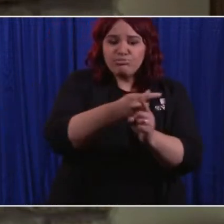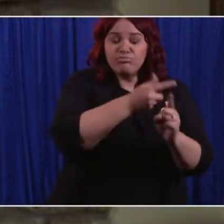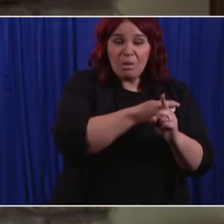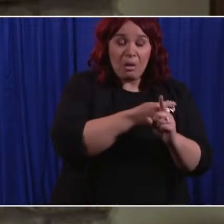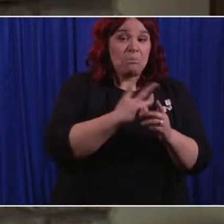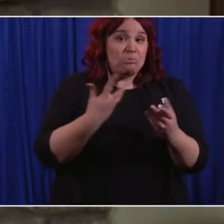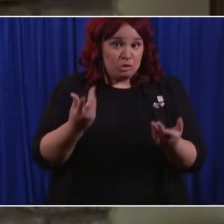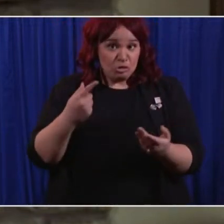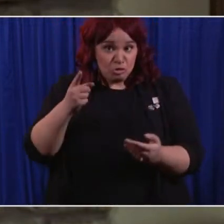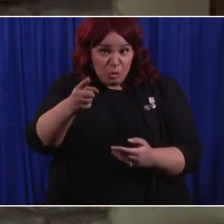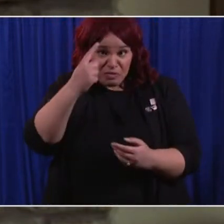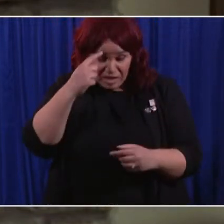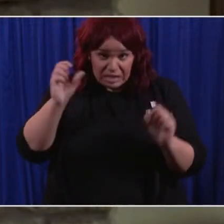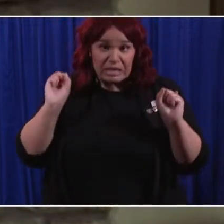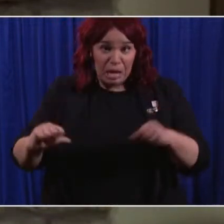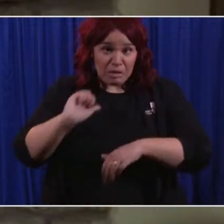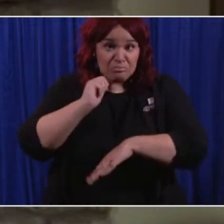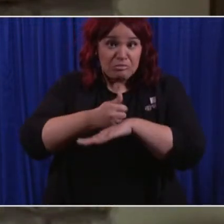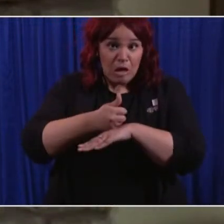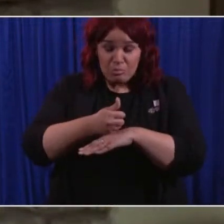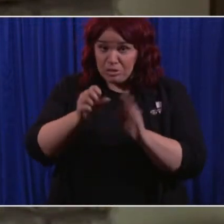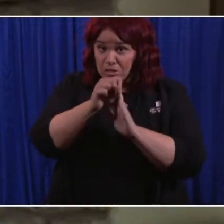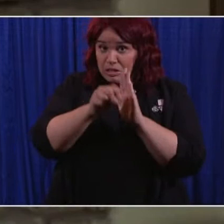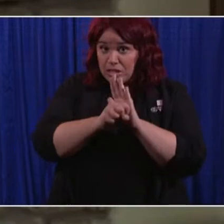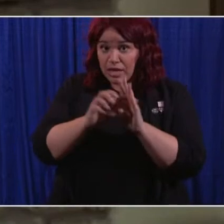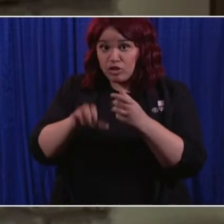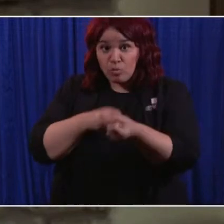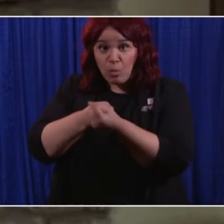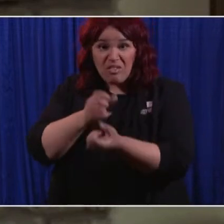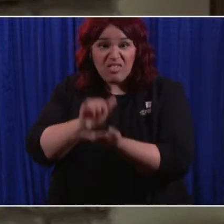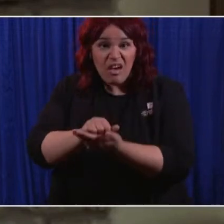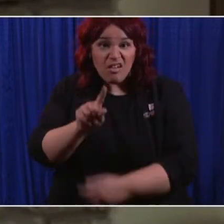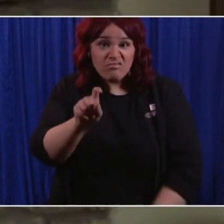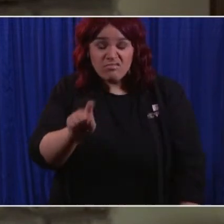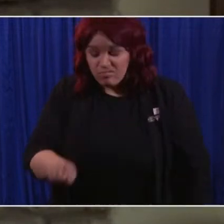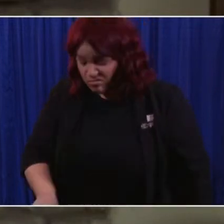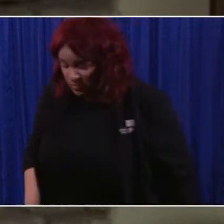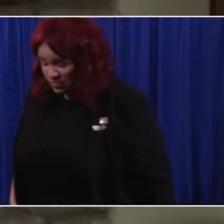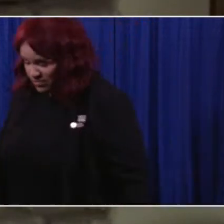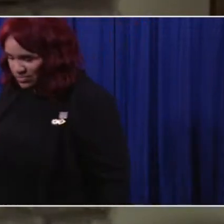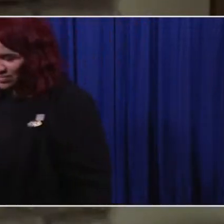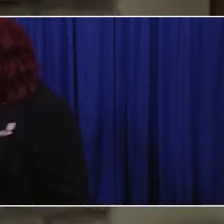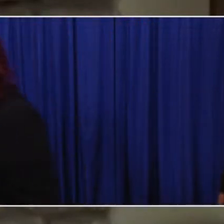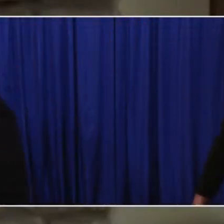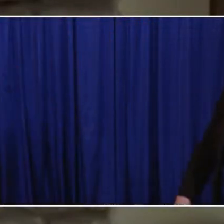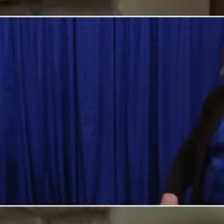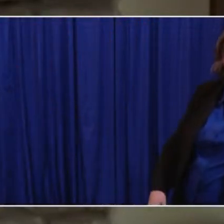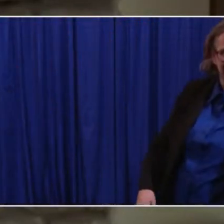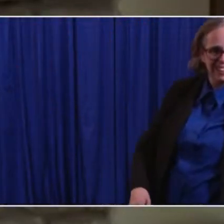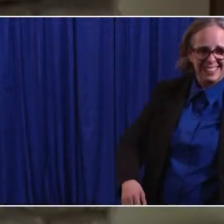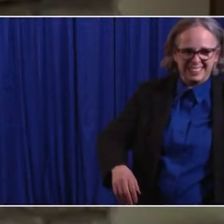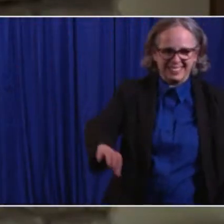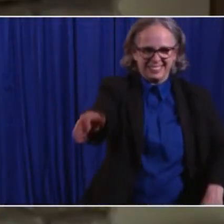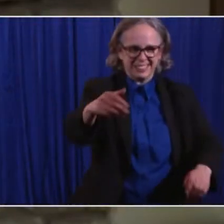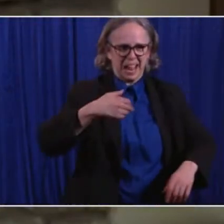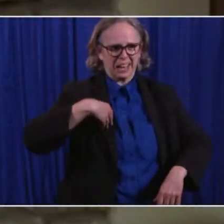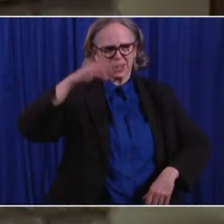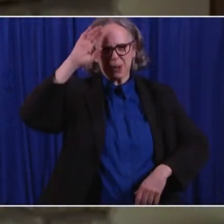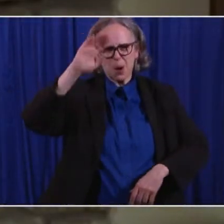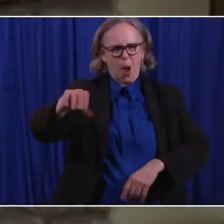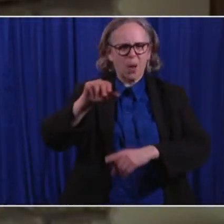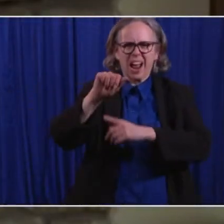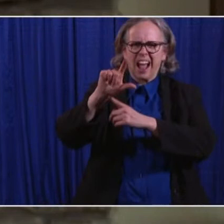help? I've talked to Alicia about this. She and I have known each other for a long time.